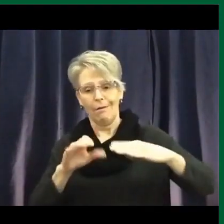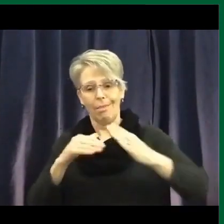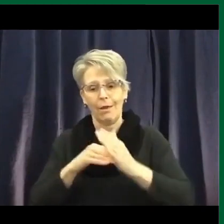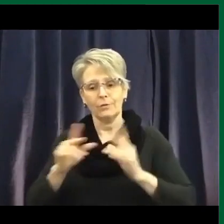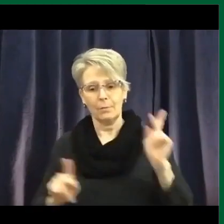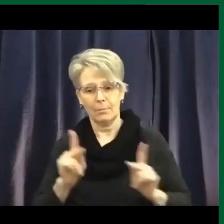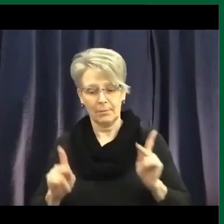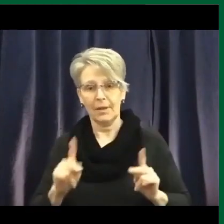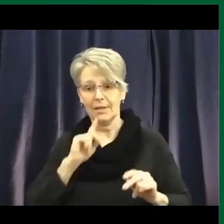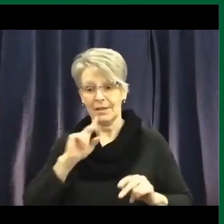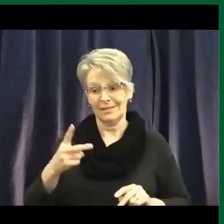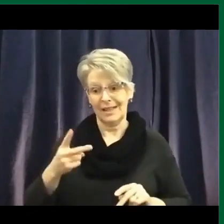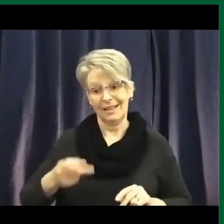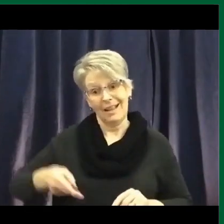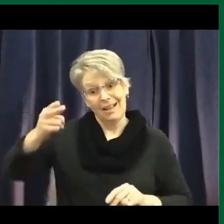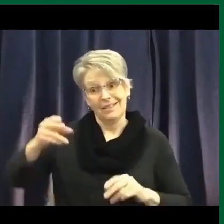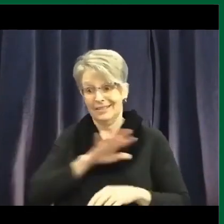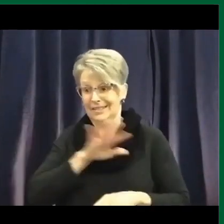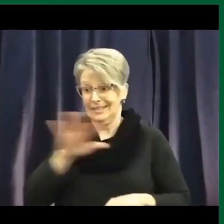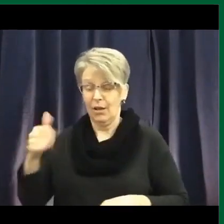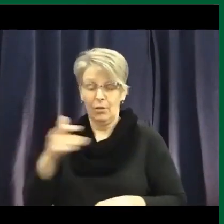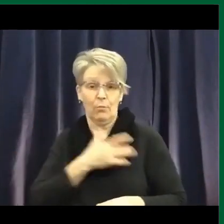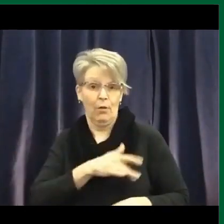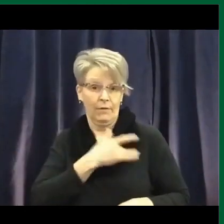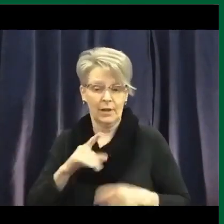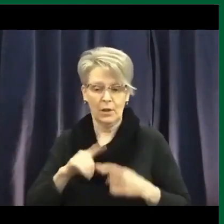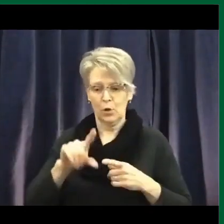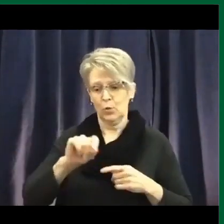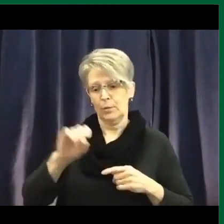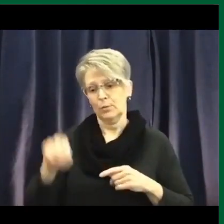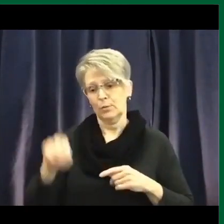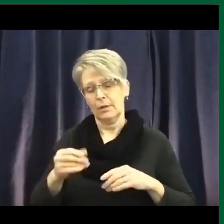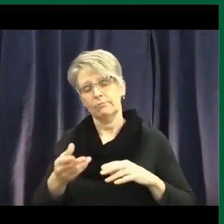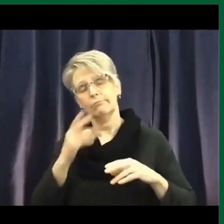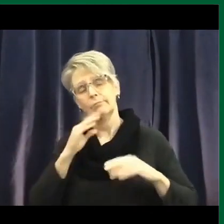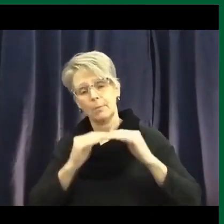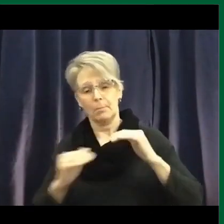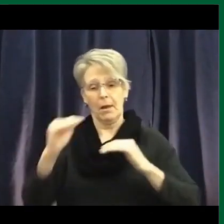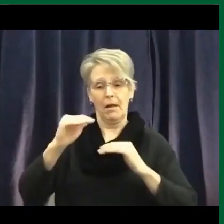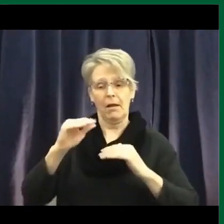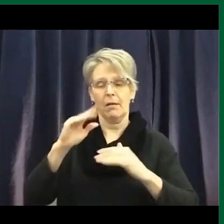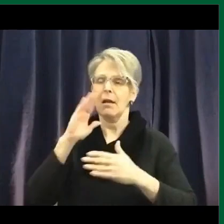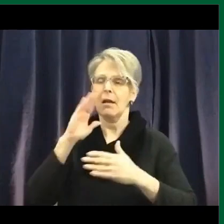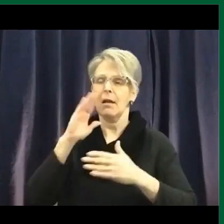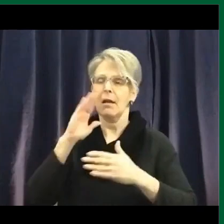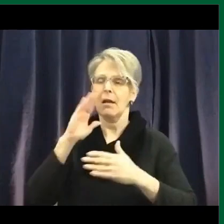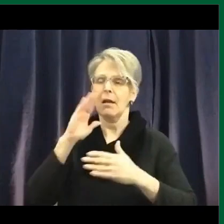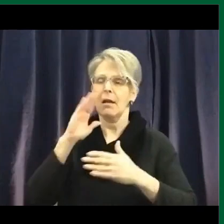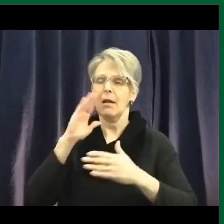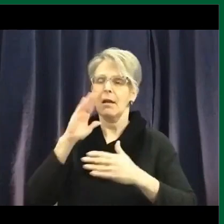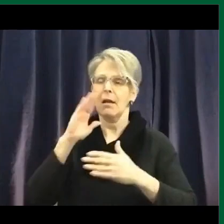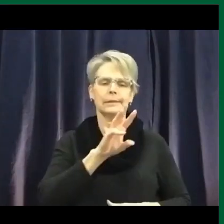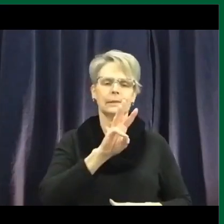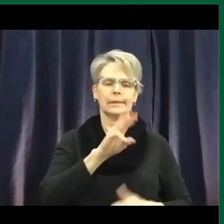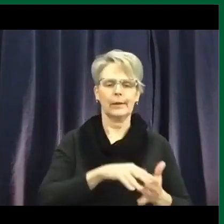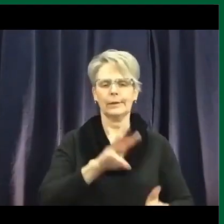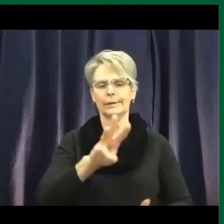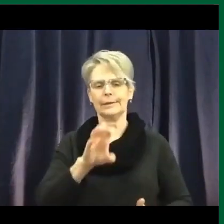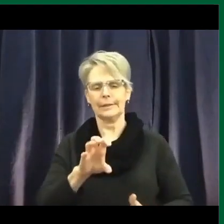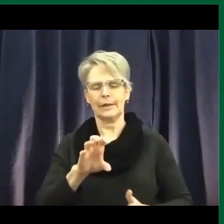second highest of any province and 20% above the national average of 6,600 shots per 100,000 people.